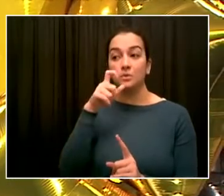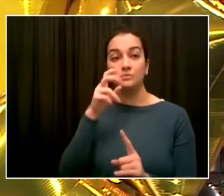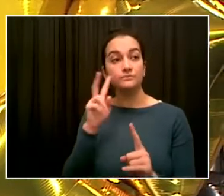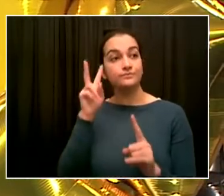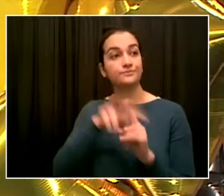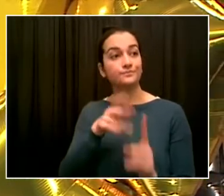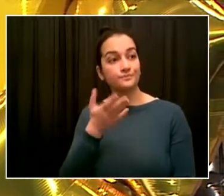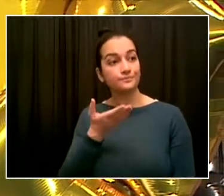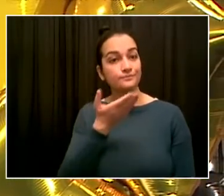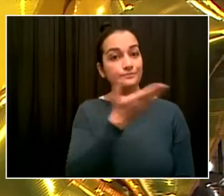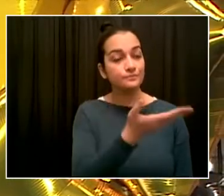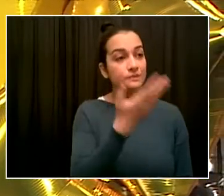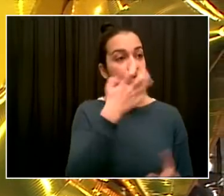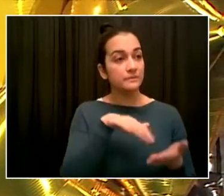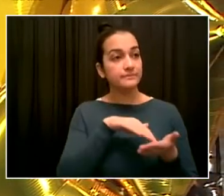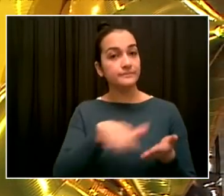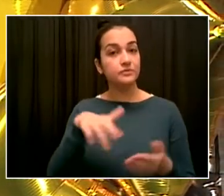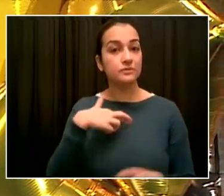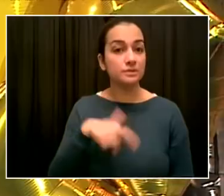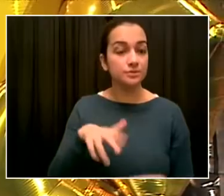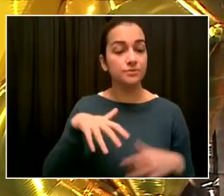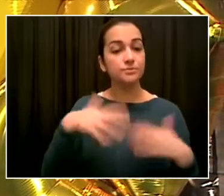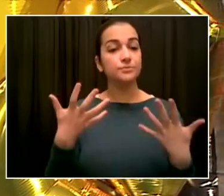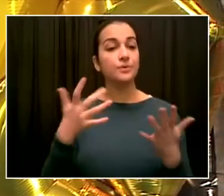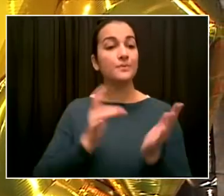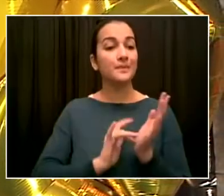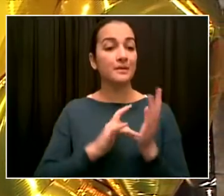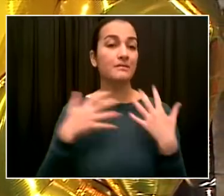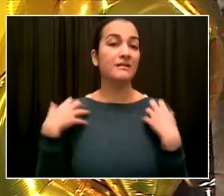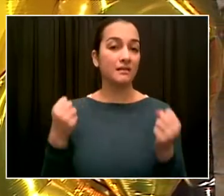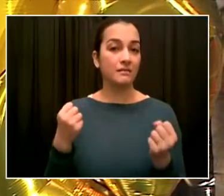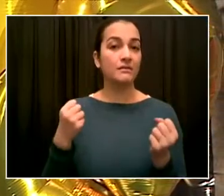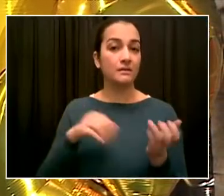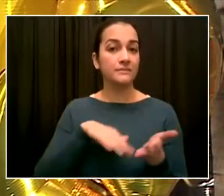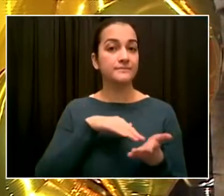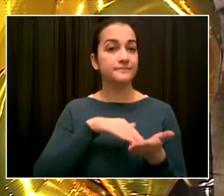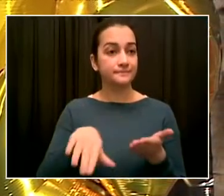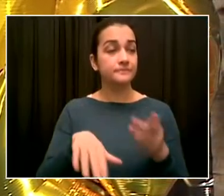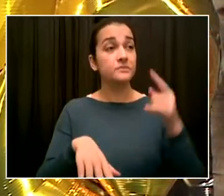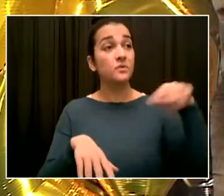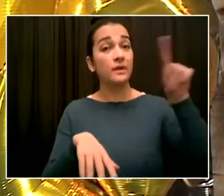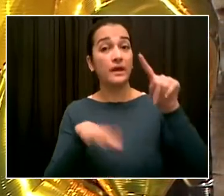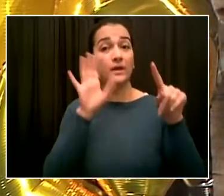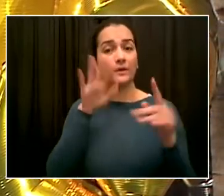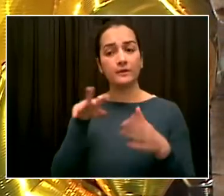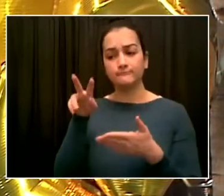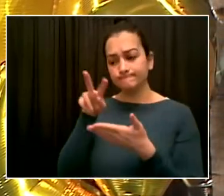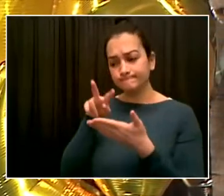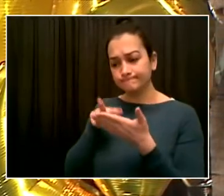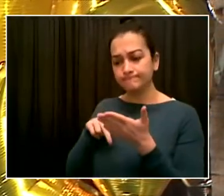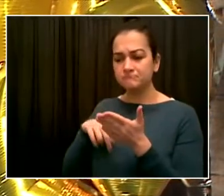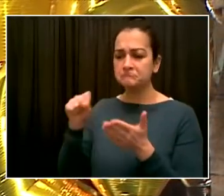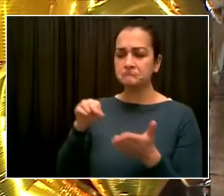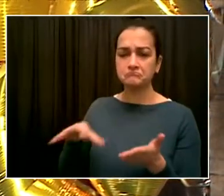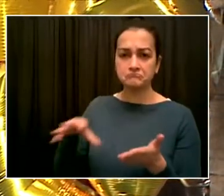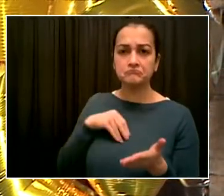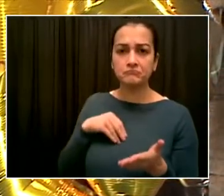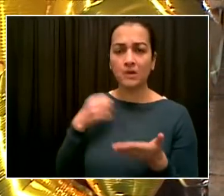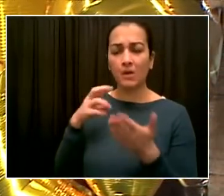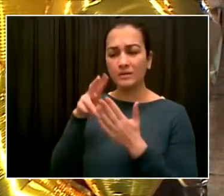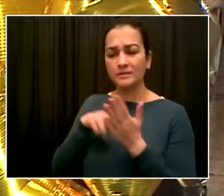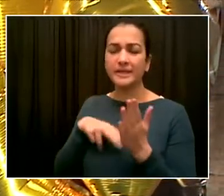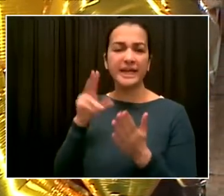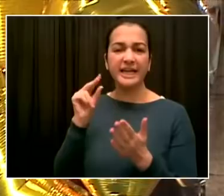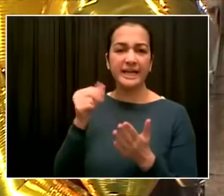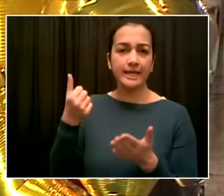an appeal process. I don't, again, if you know something specific I don't know, please clarify, but this